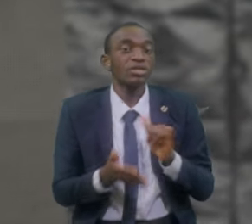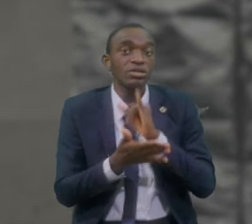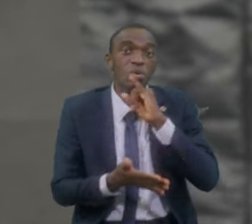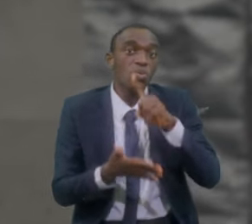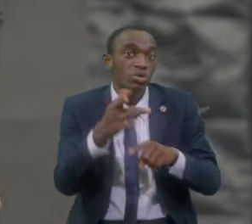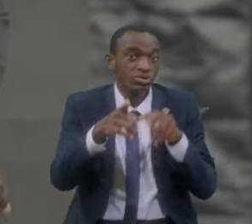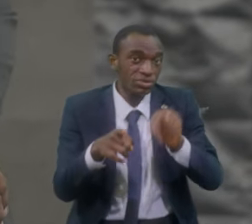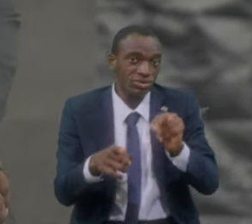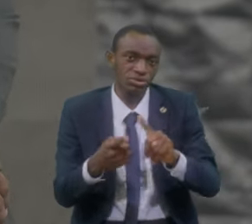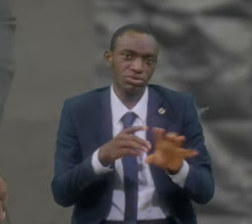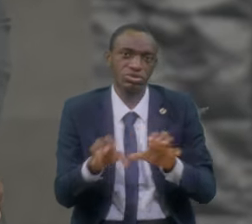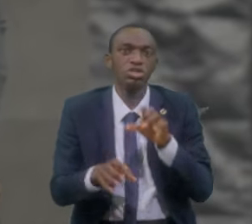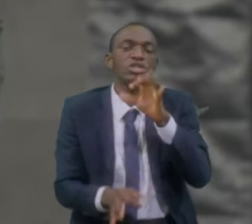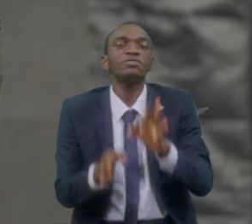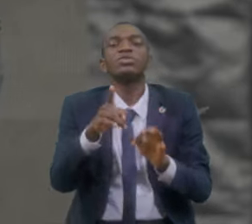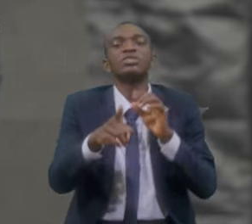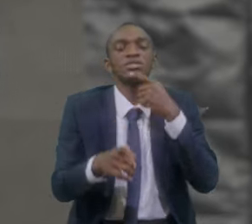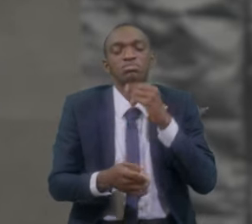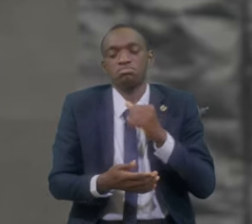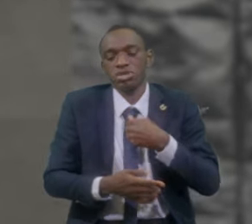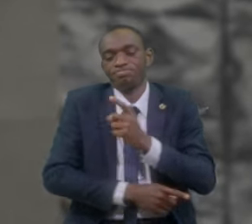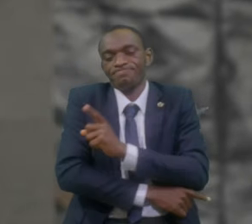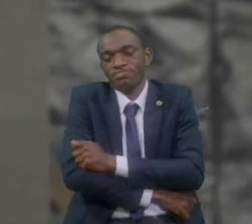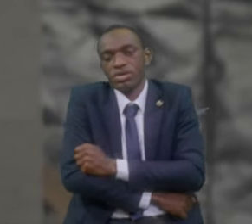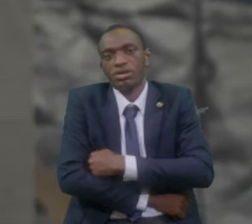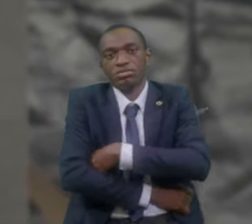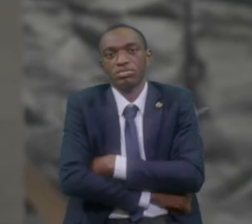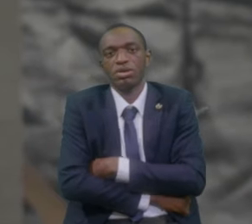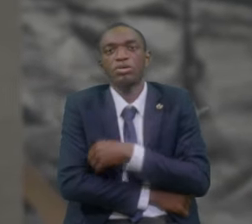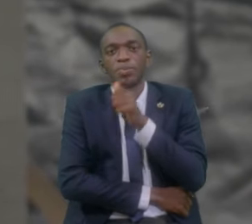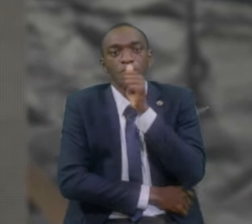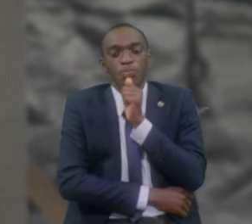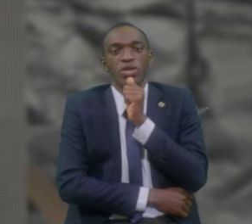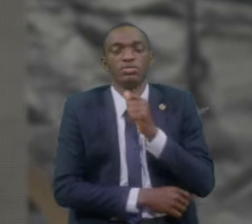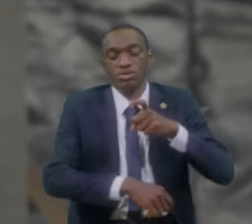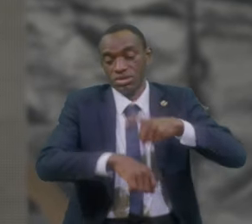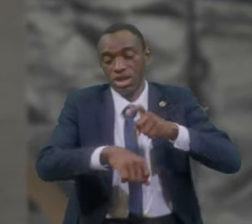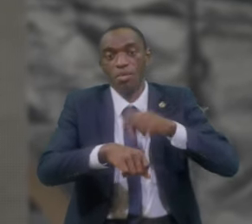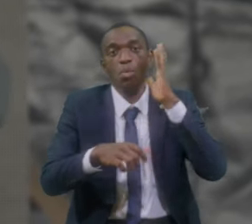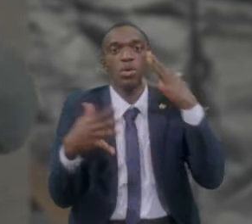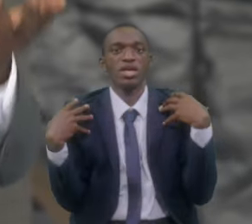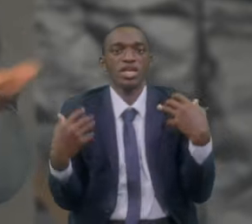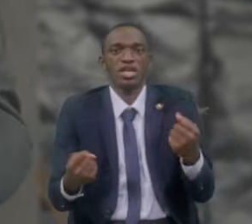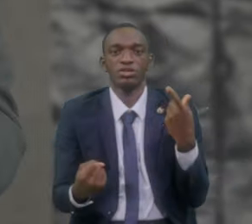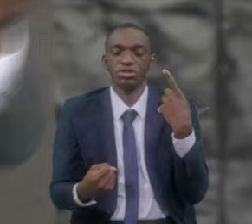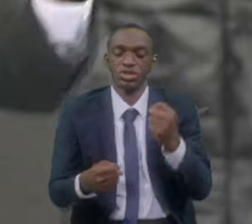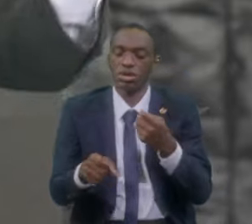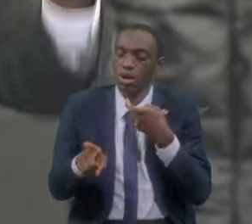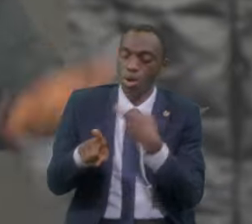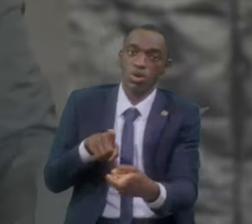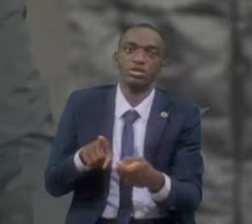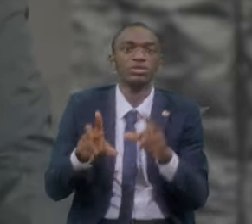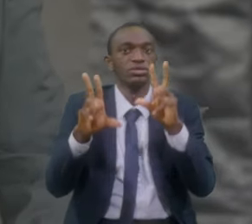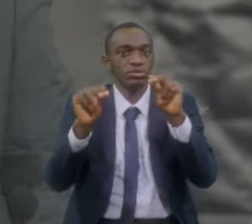quiet, time will heal the hurt. No. Serpents do